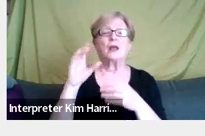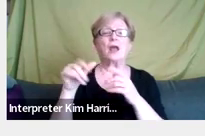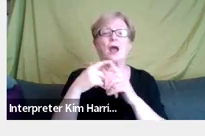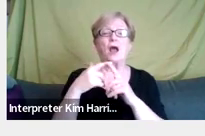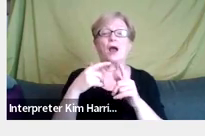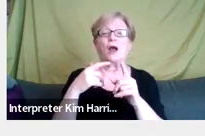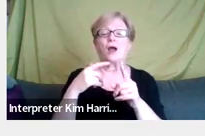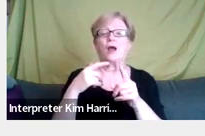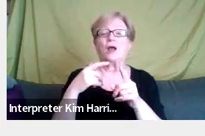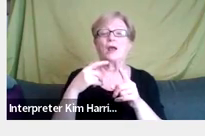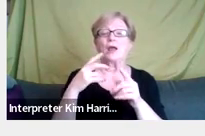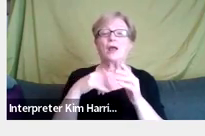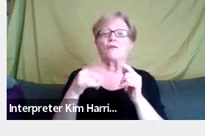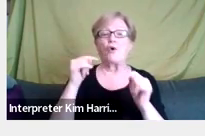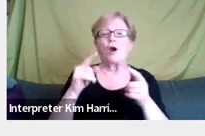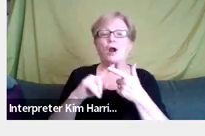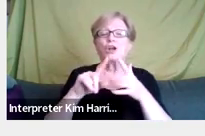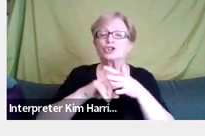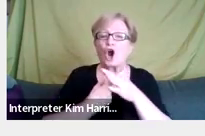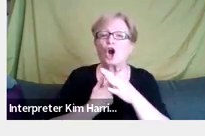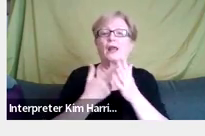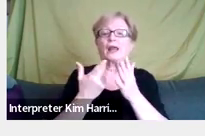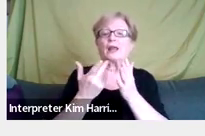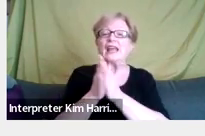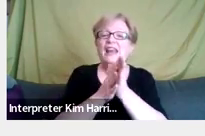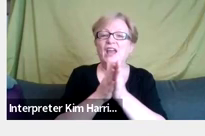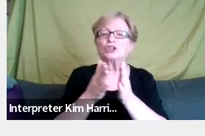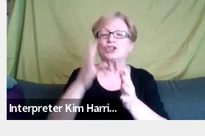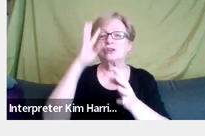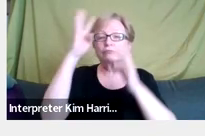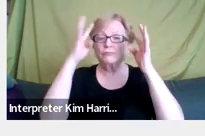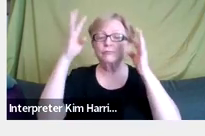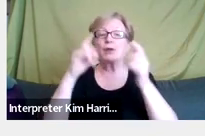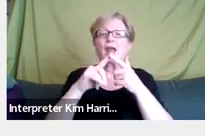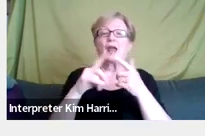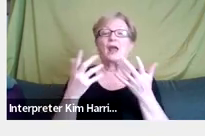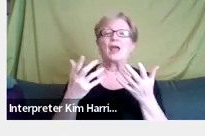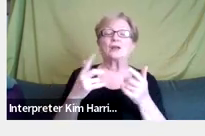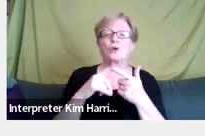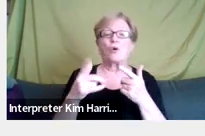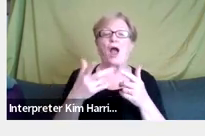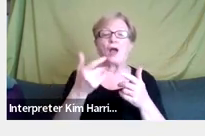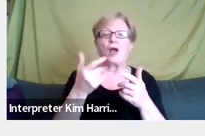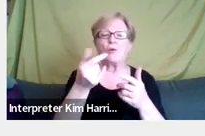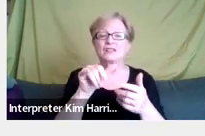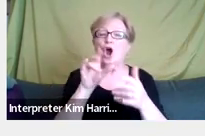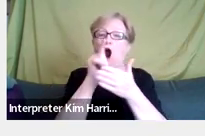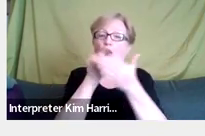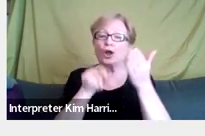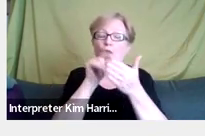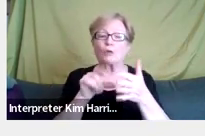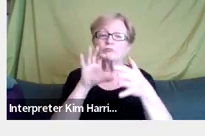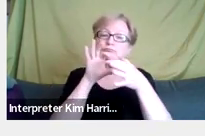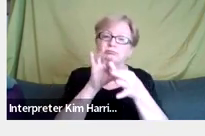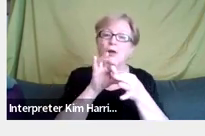driving innovation. And so I'll make sure to put the link to the article in the chat so you can